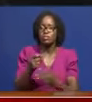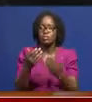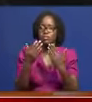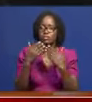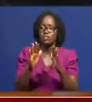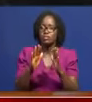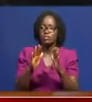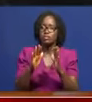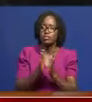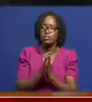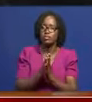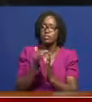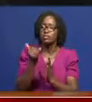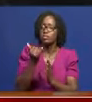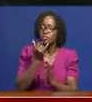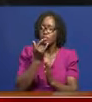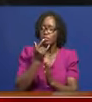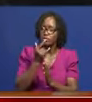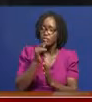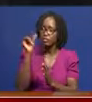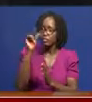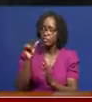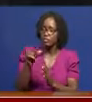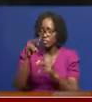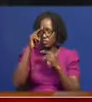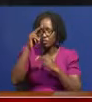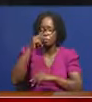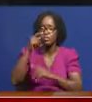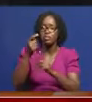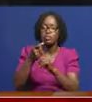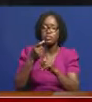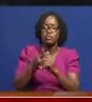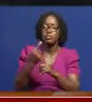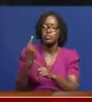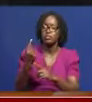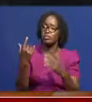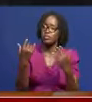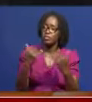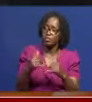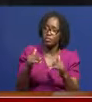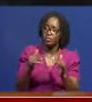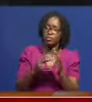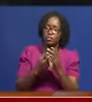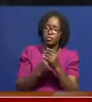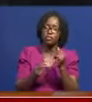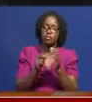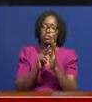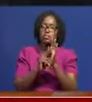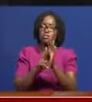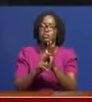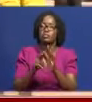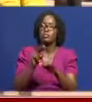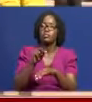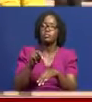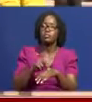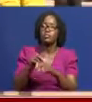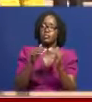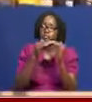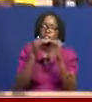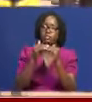the just-concluded Nyanza Region Secondary Term 1 Games. Both teams will represent their region at the national level.